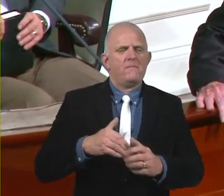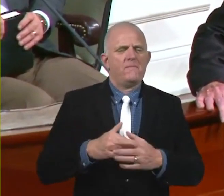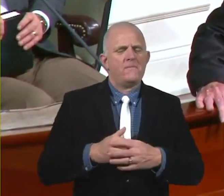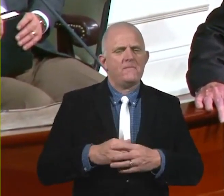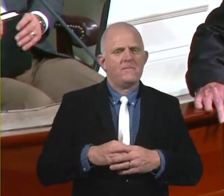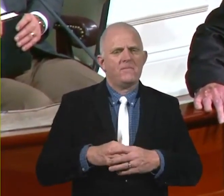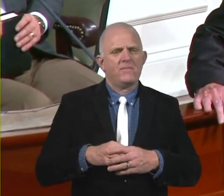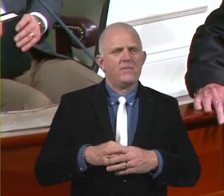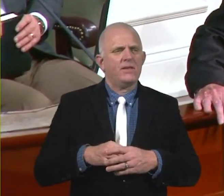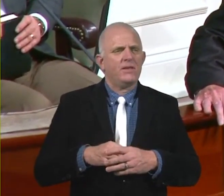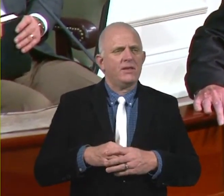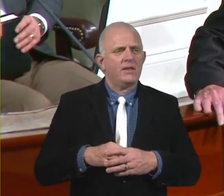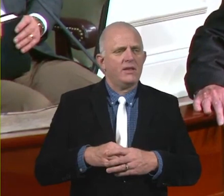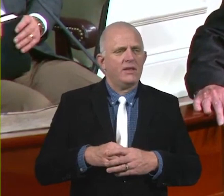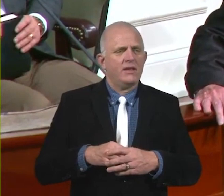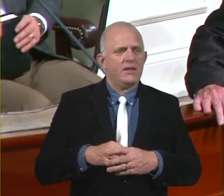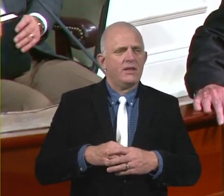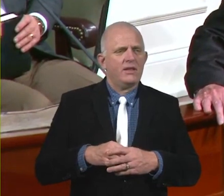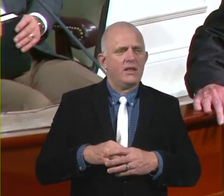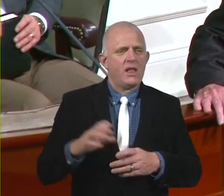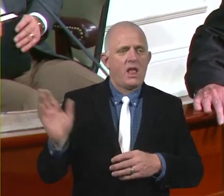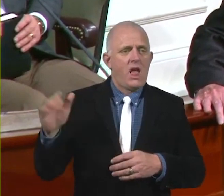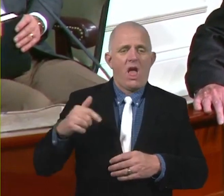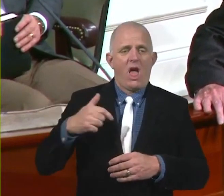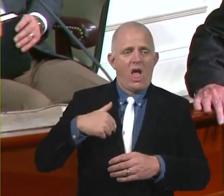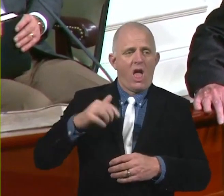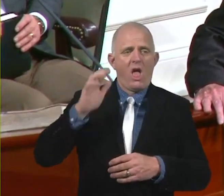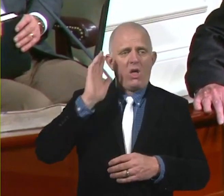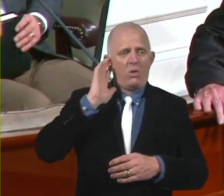"Sir, I would have died any minute